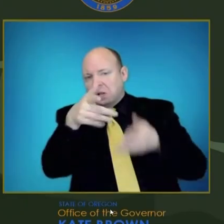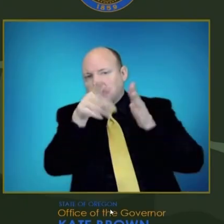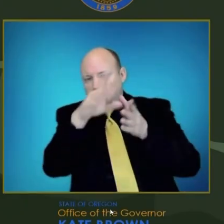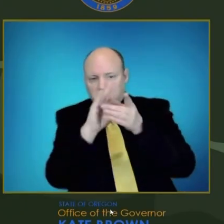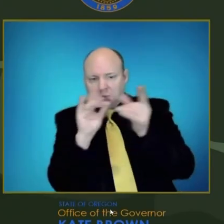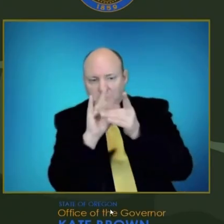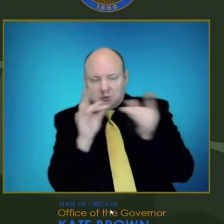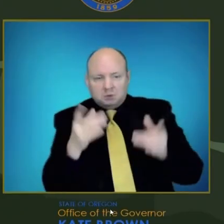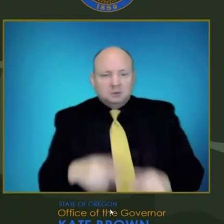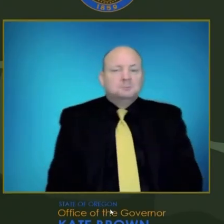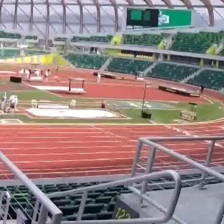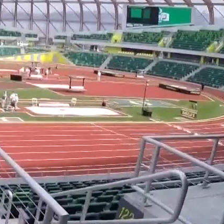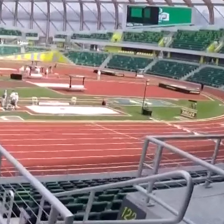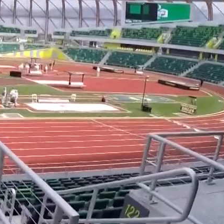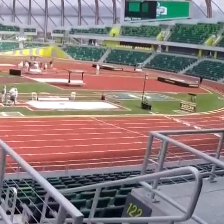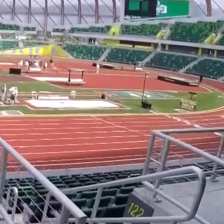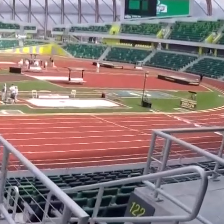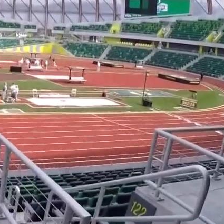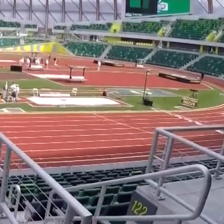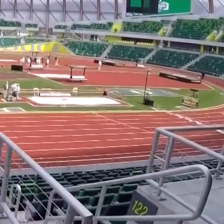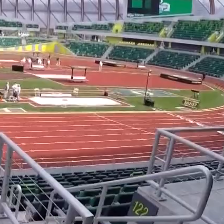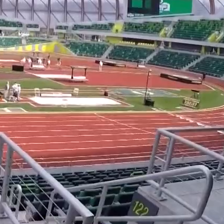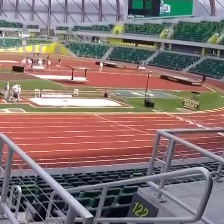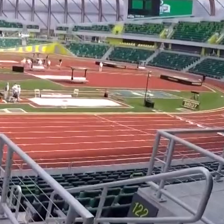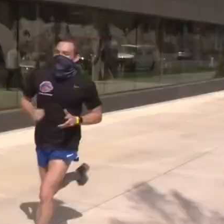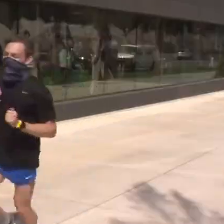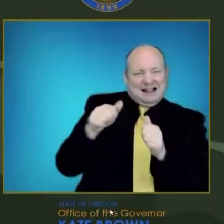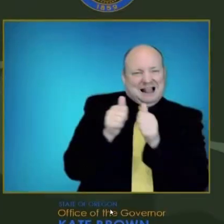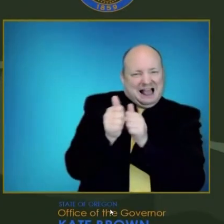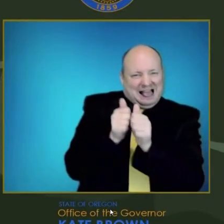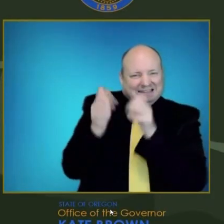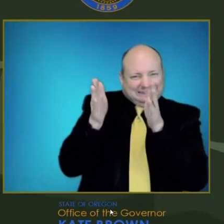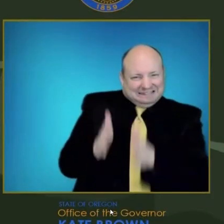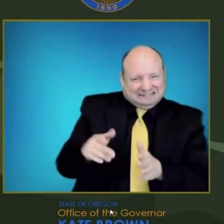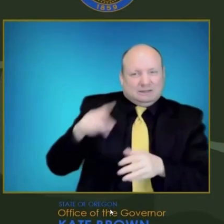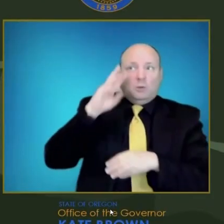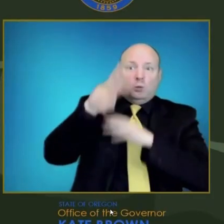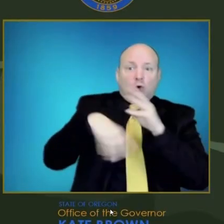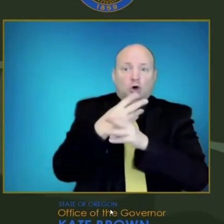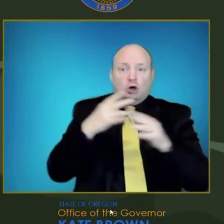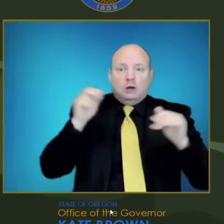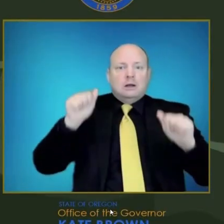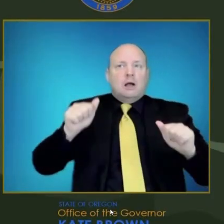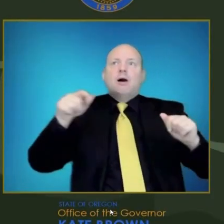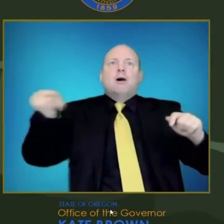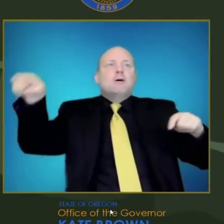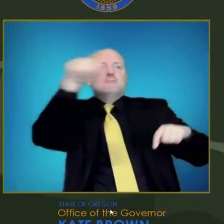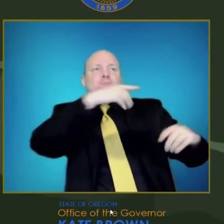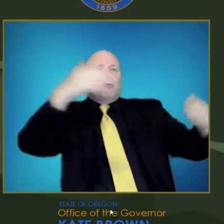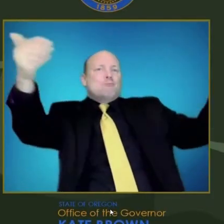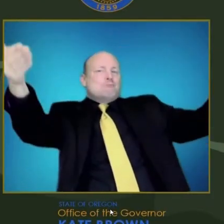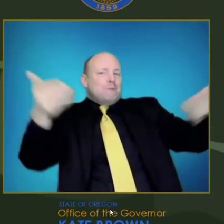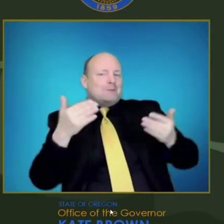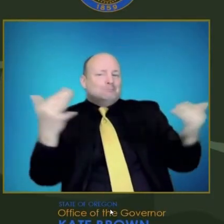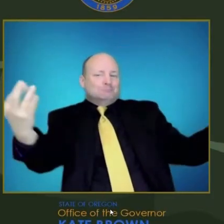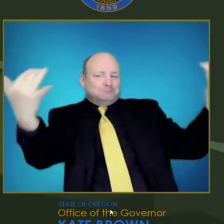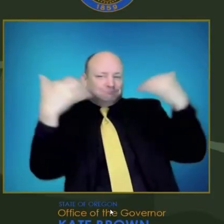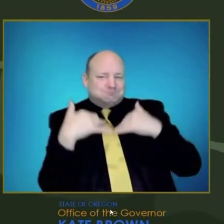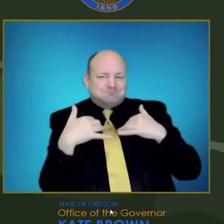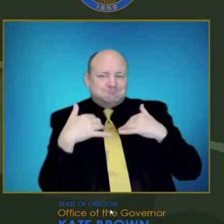Oregon Governor Kate Brown who said this is going to put Oregon on the world stage. This is truly a time for Oregon to shine.